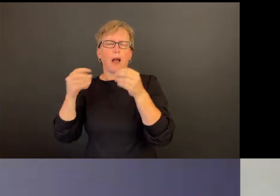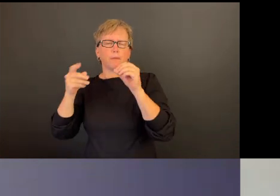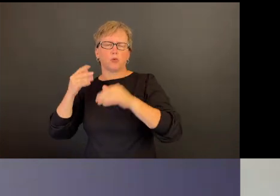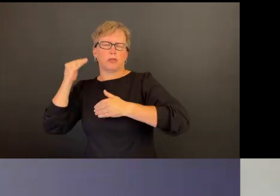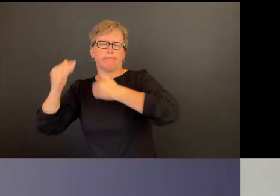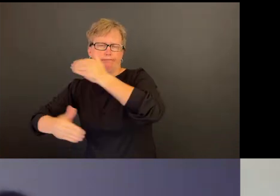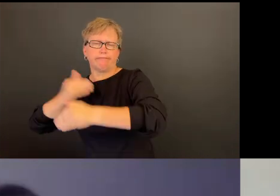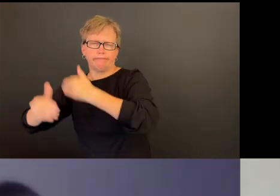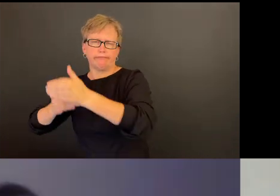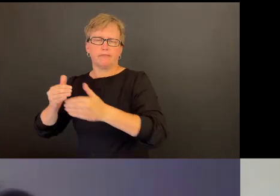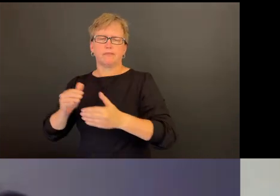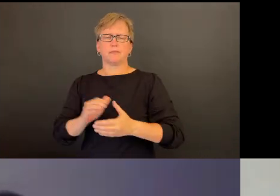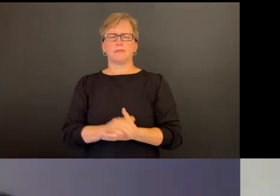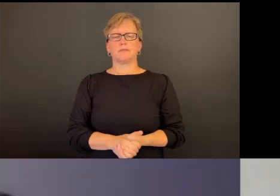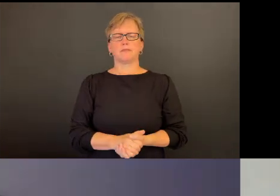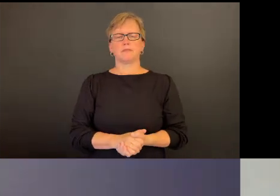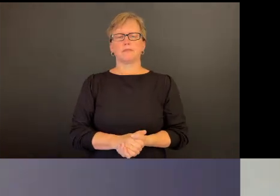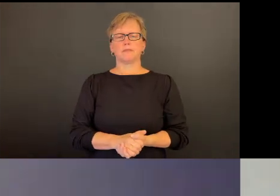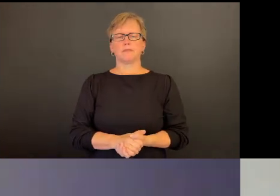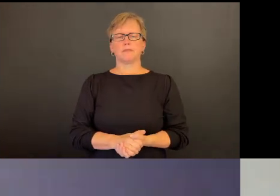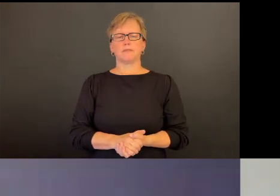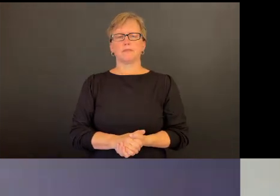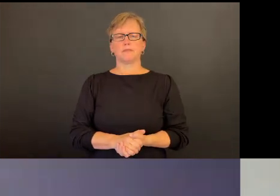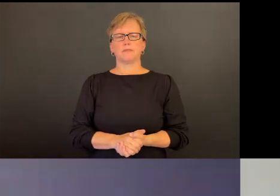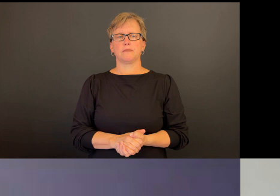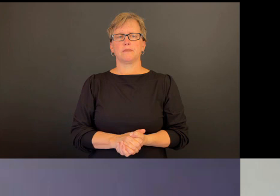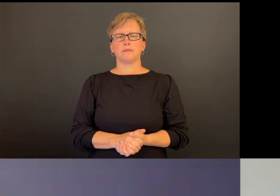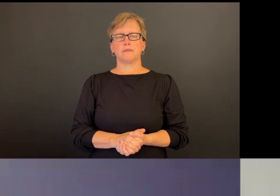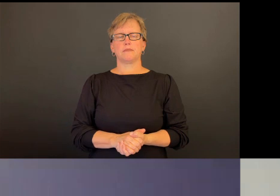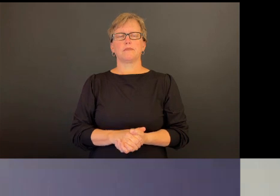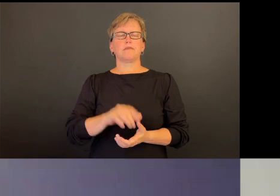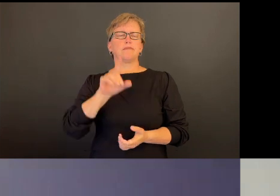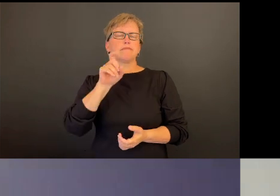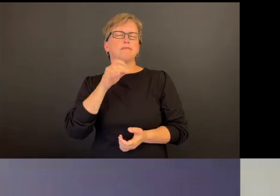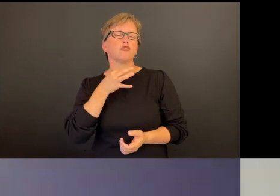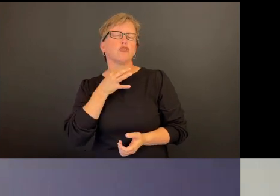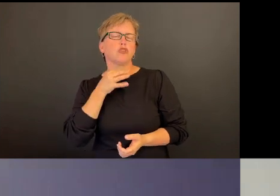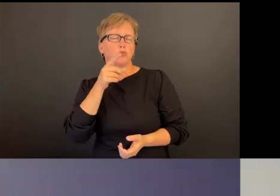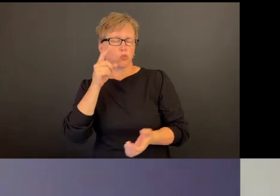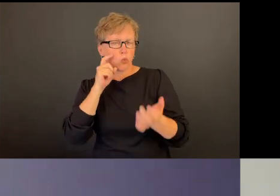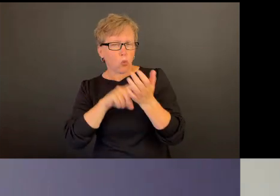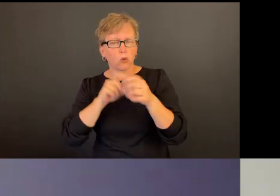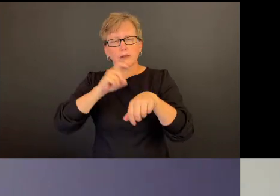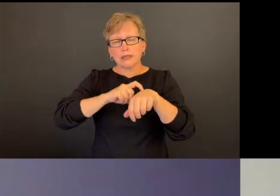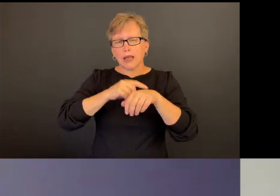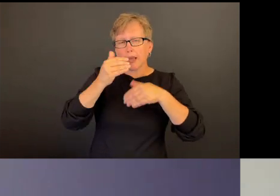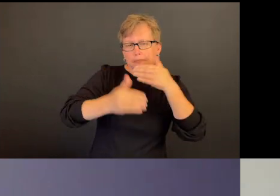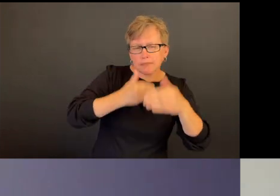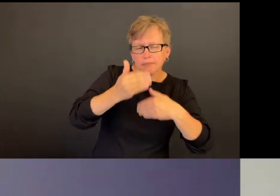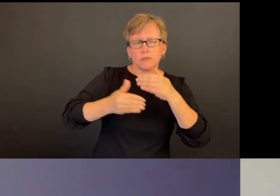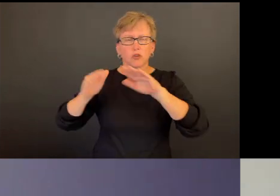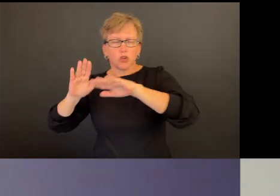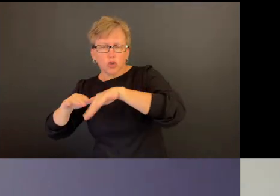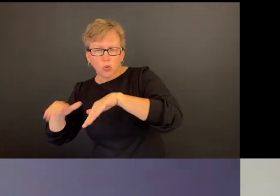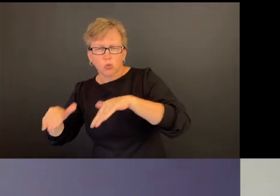adults, it's more stagnant, let's say. Then children have a lot more opportunity for getting things going. So what do